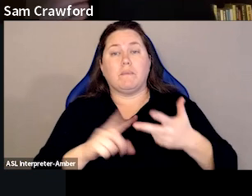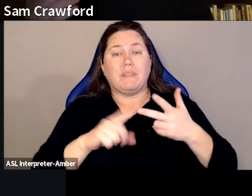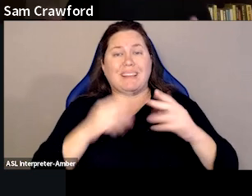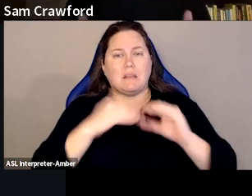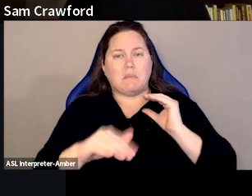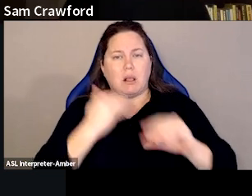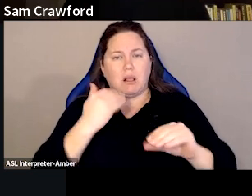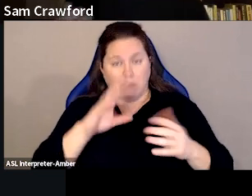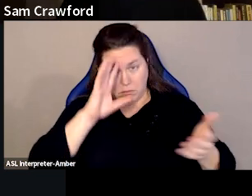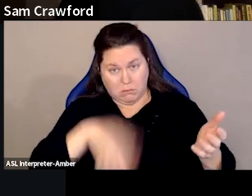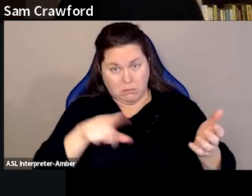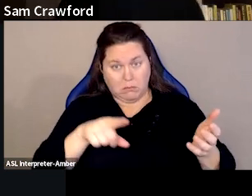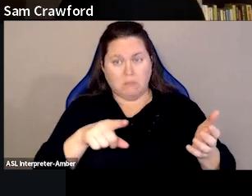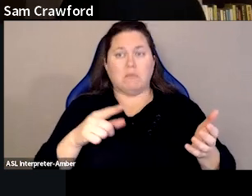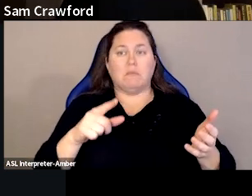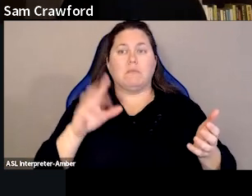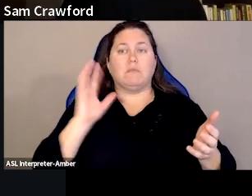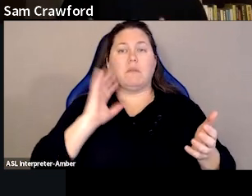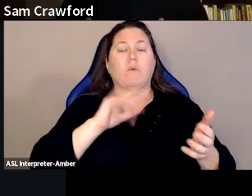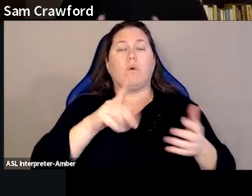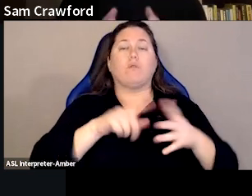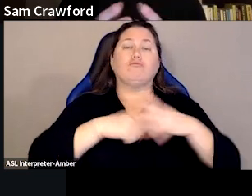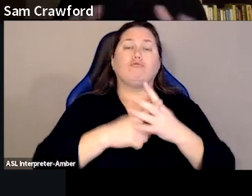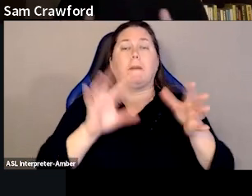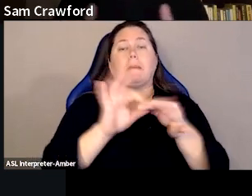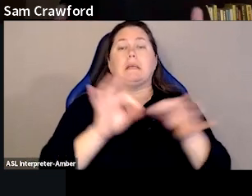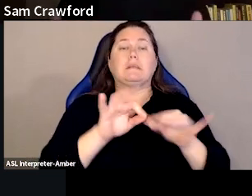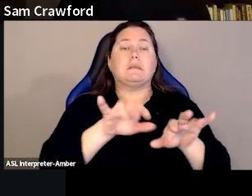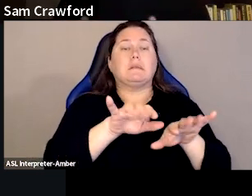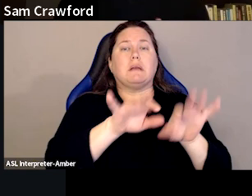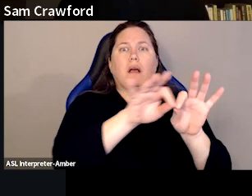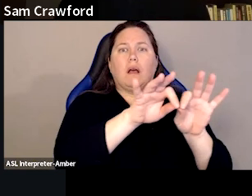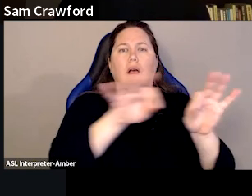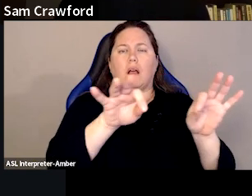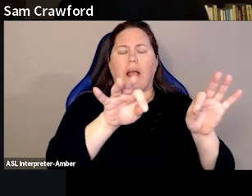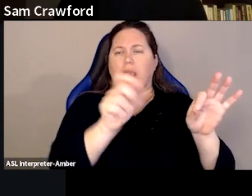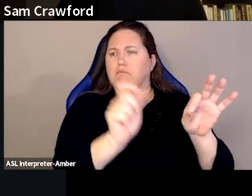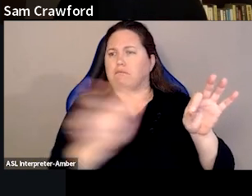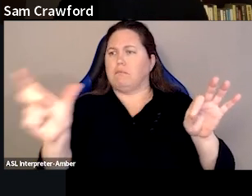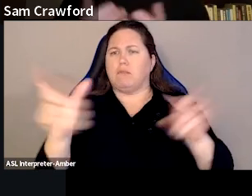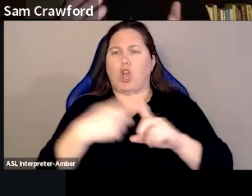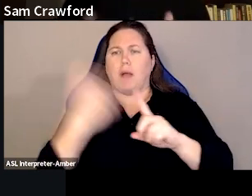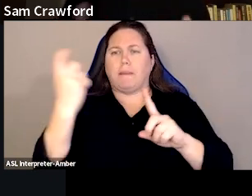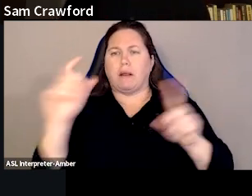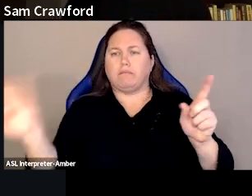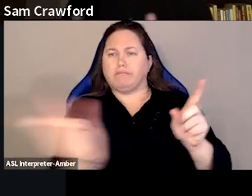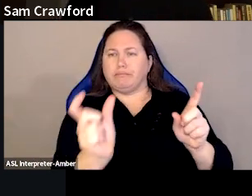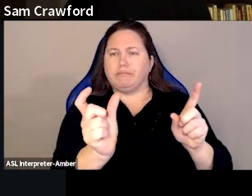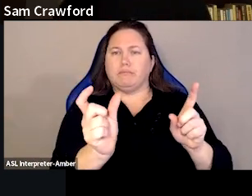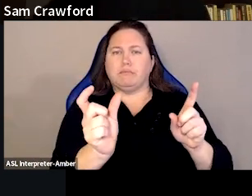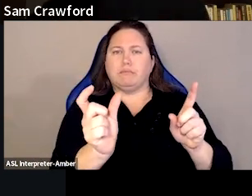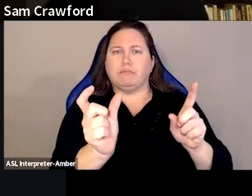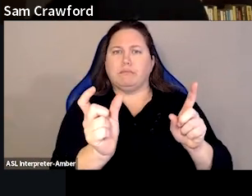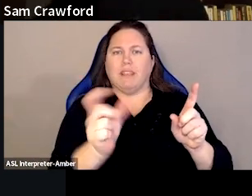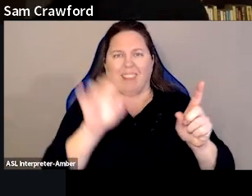So have you ever typed out the start of a message and then it'll fill in the suggestion for the rest of that sentence? Well, that's AI